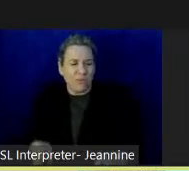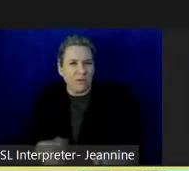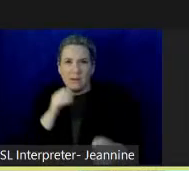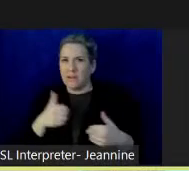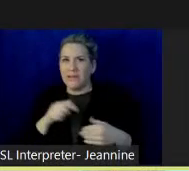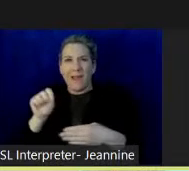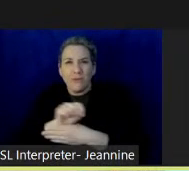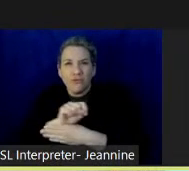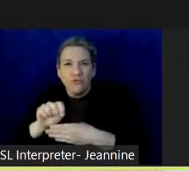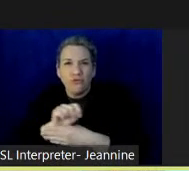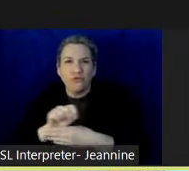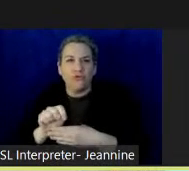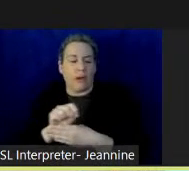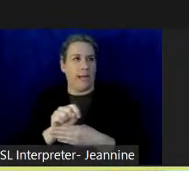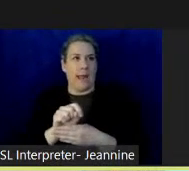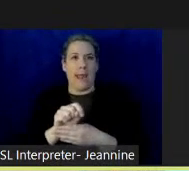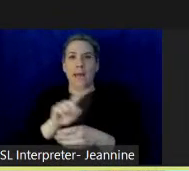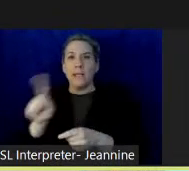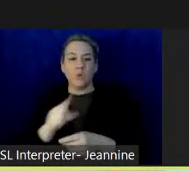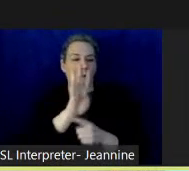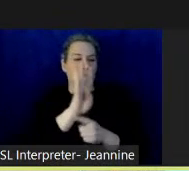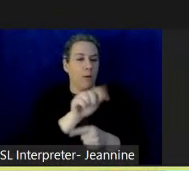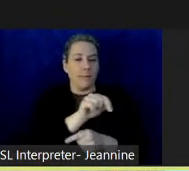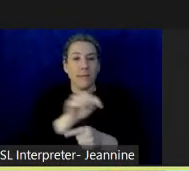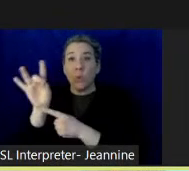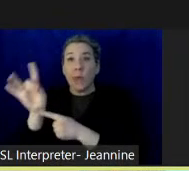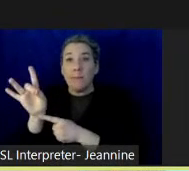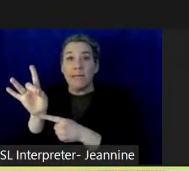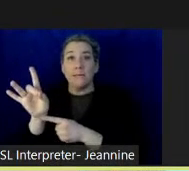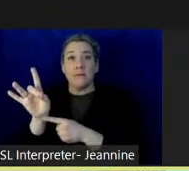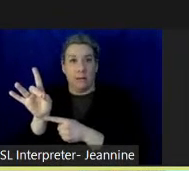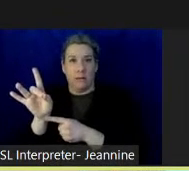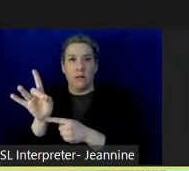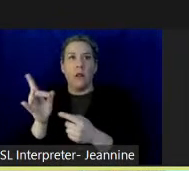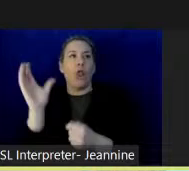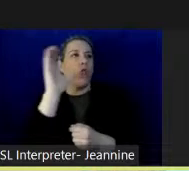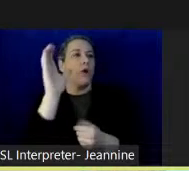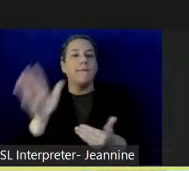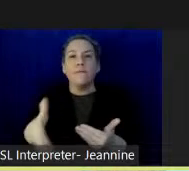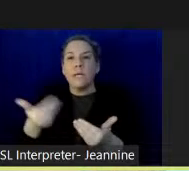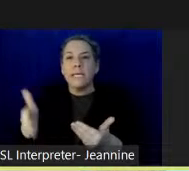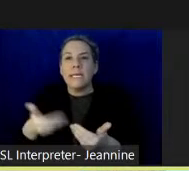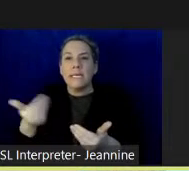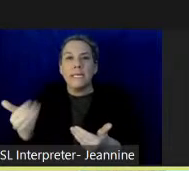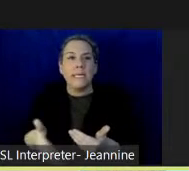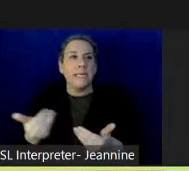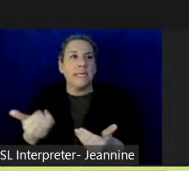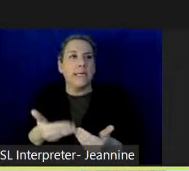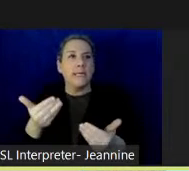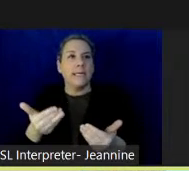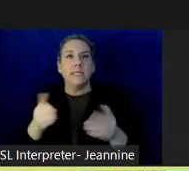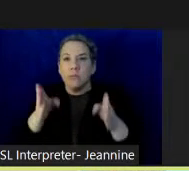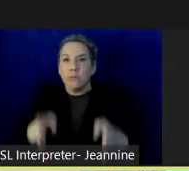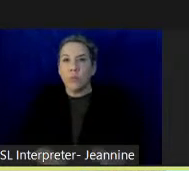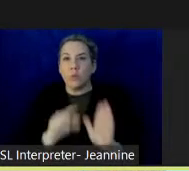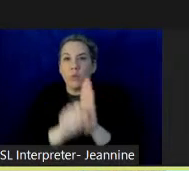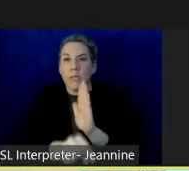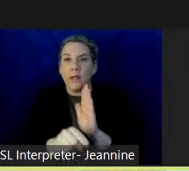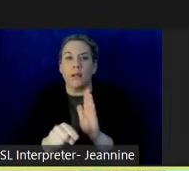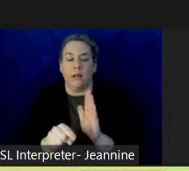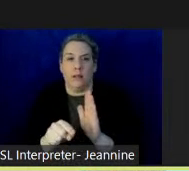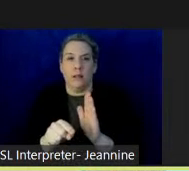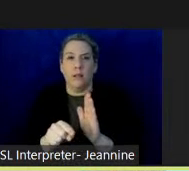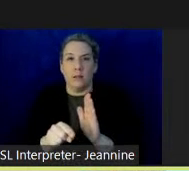at a compressed 4 to 8 minute time frame, is attempting to seek easy targets, and they're less apt to try to come through heavy